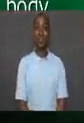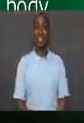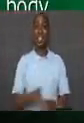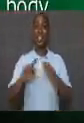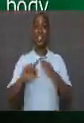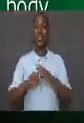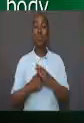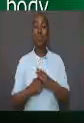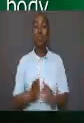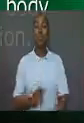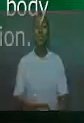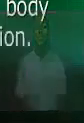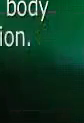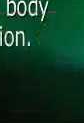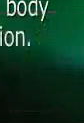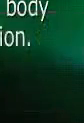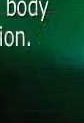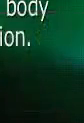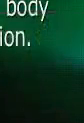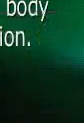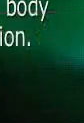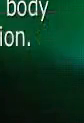Begin.